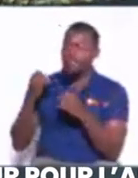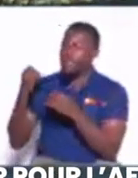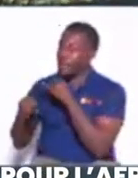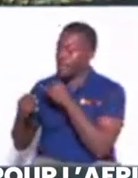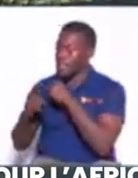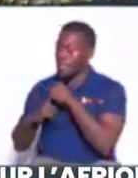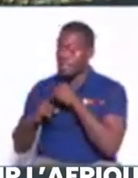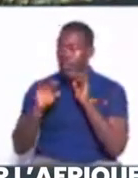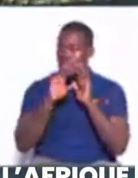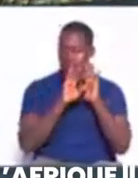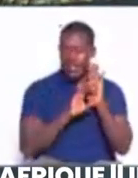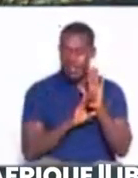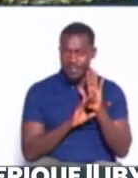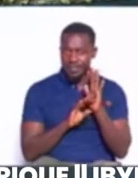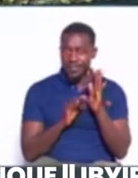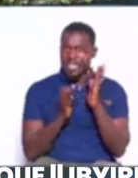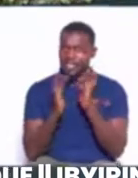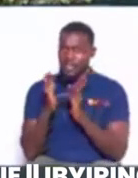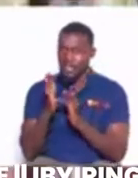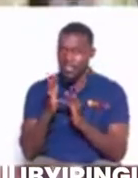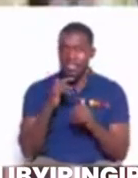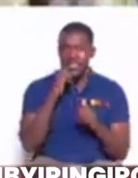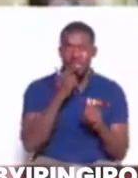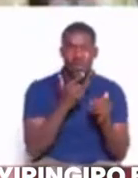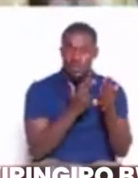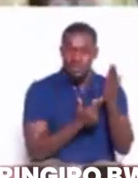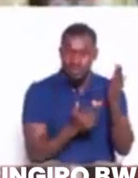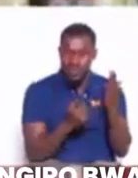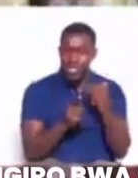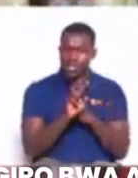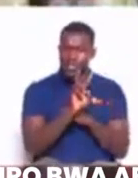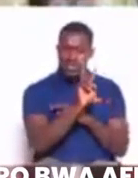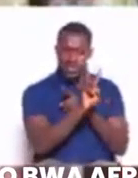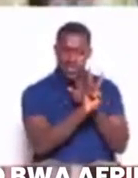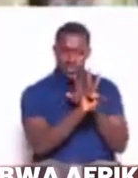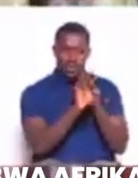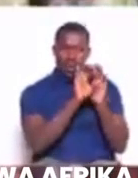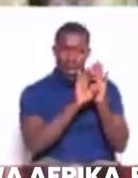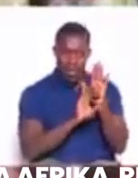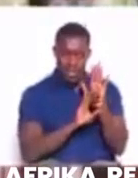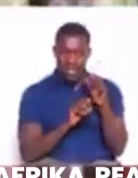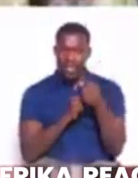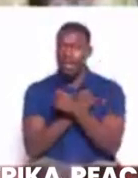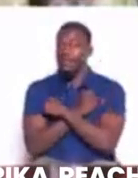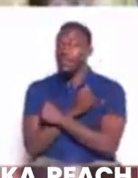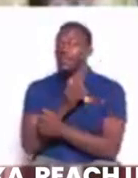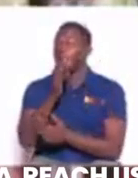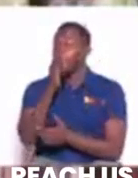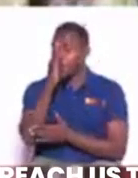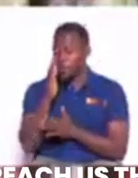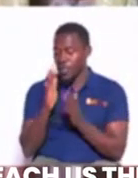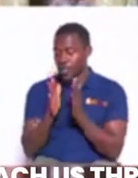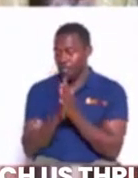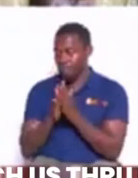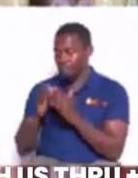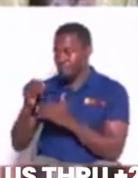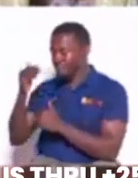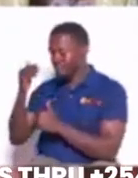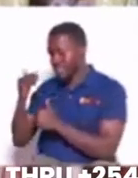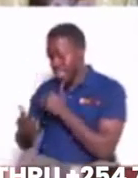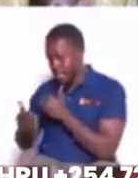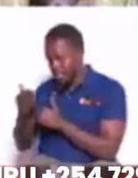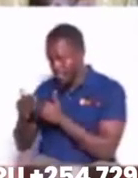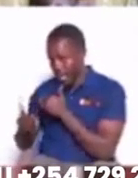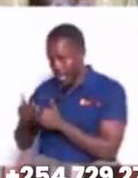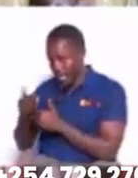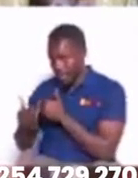So what Jesus said is this: on these two commandments, love God and love your fellow man, hang all the law and the prophets.